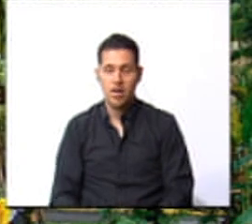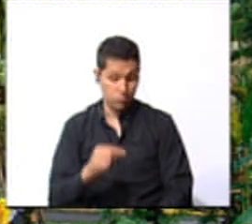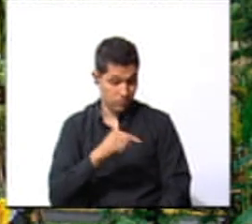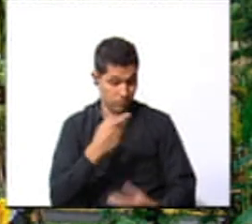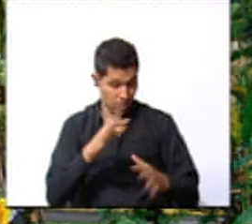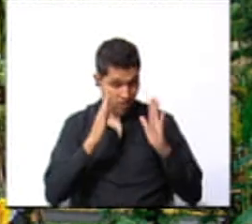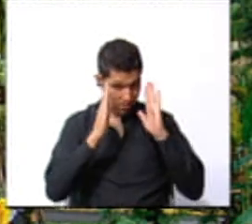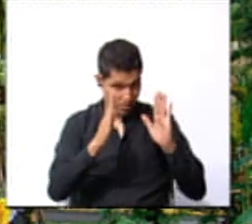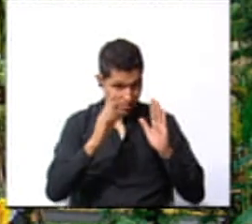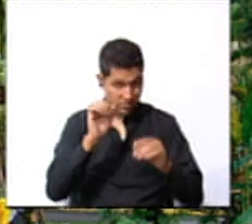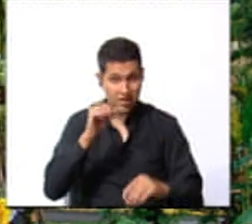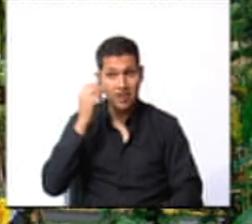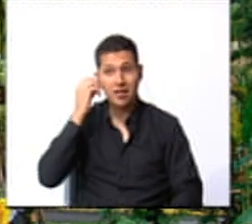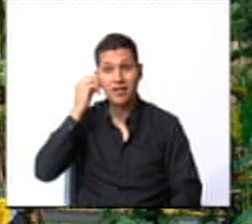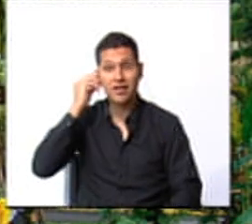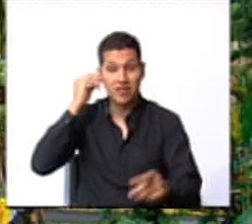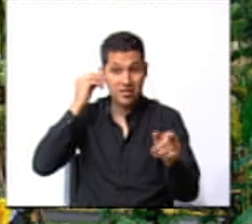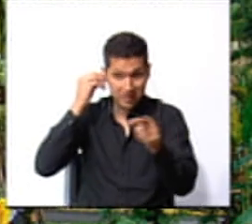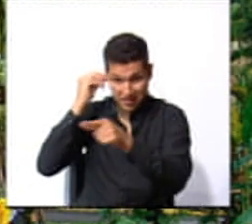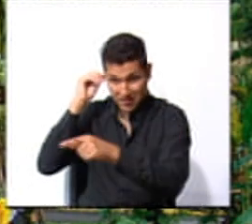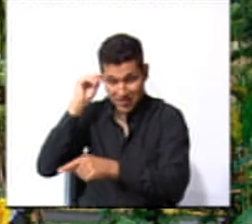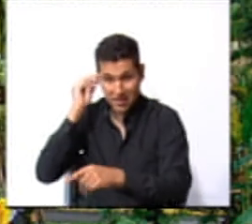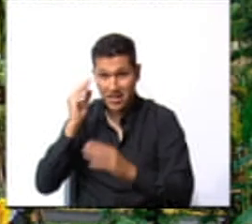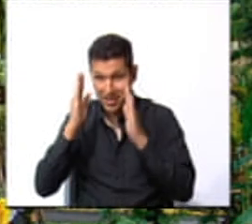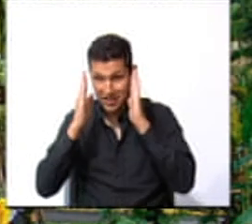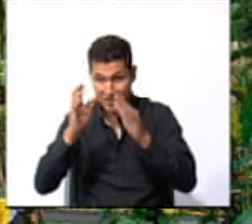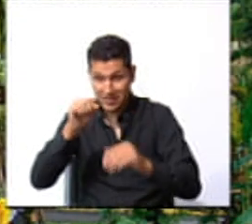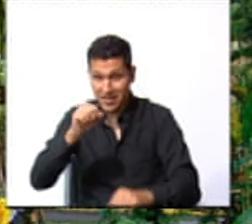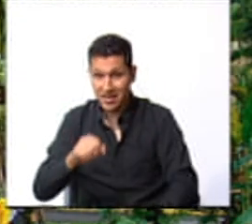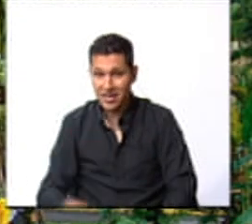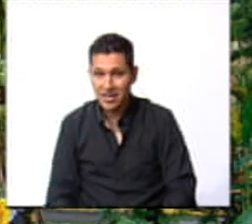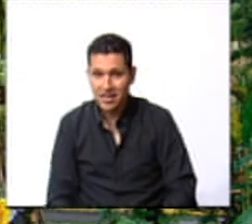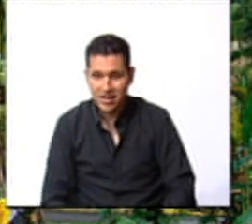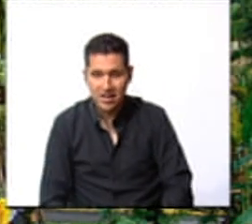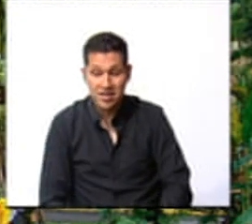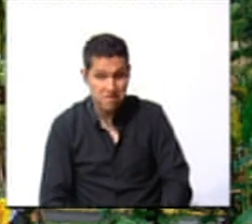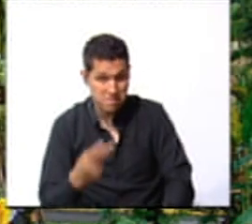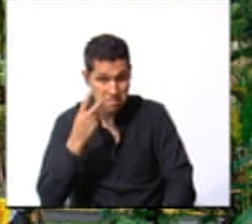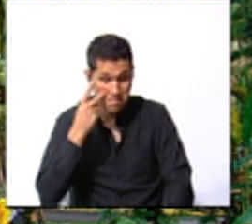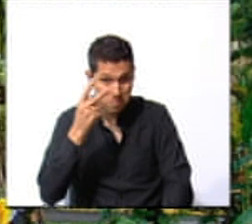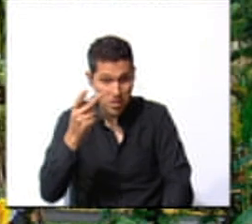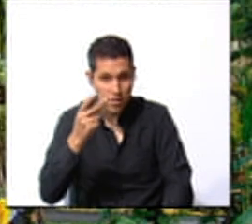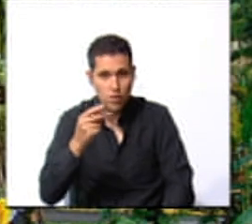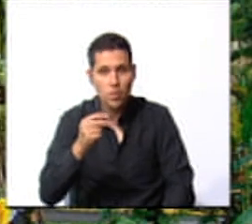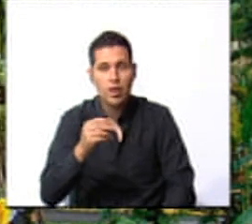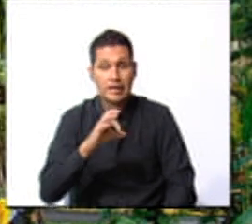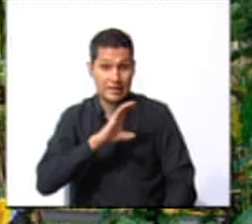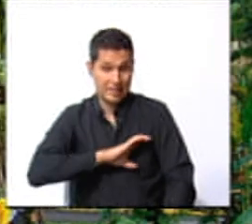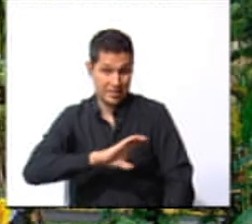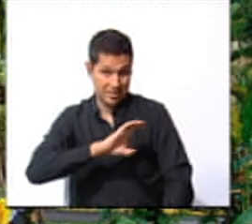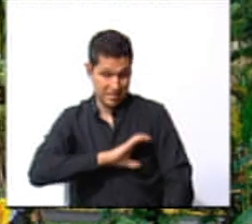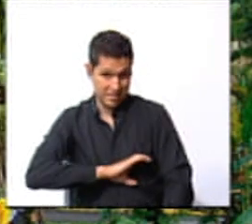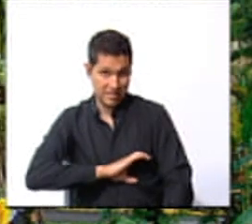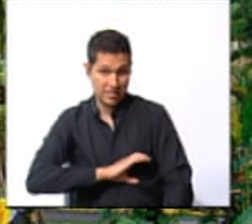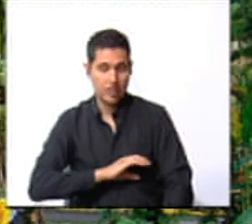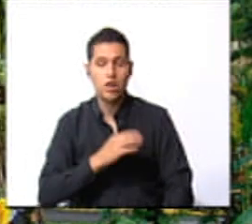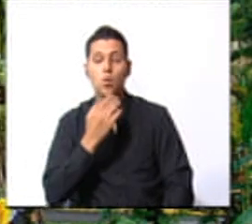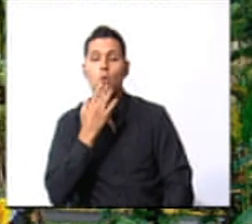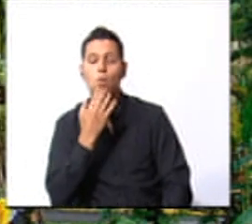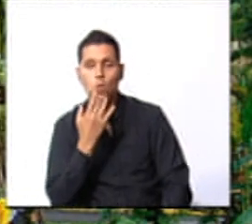attention? Did you pay attention? Did you listen to the adjectives?